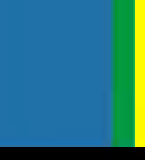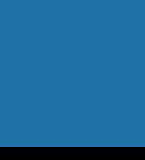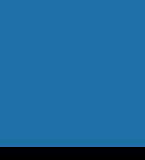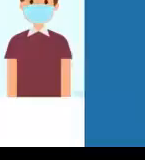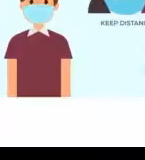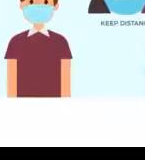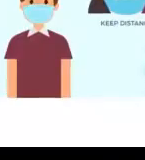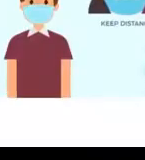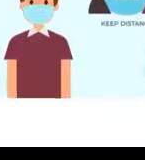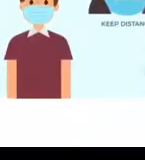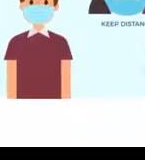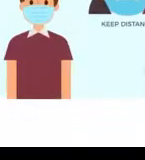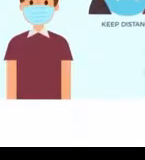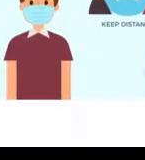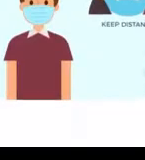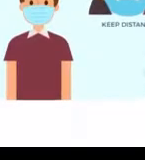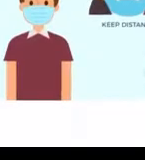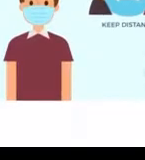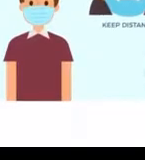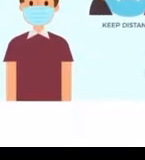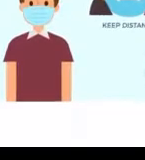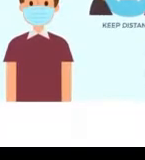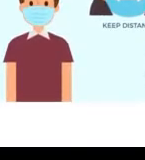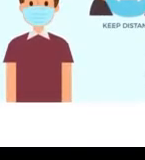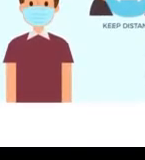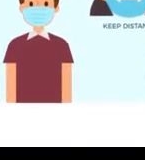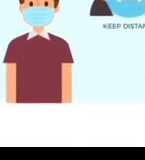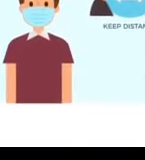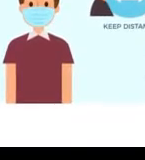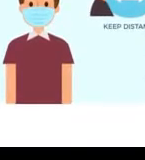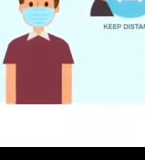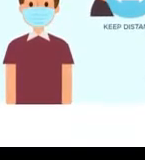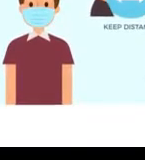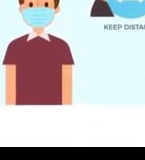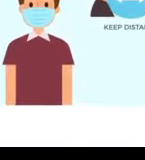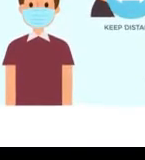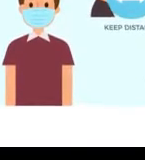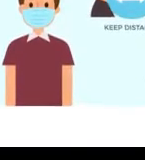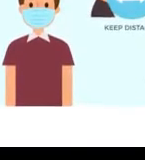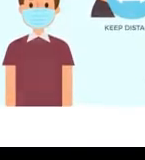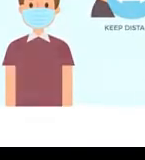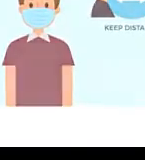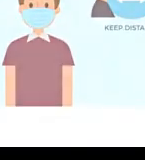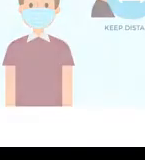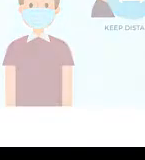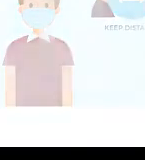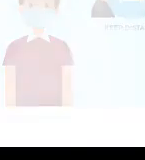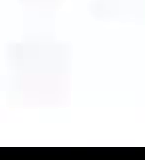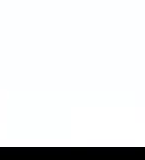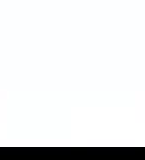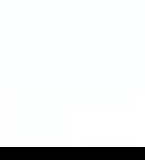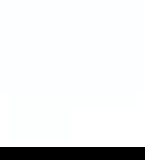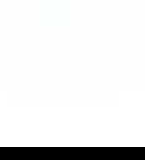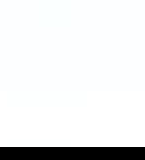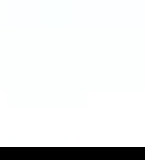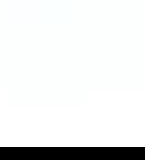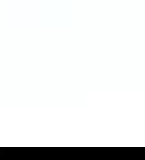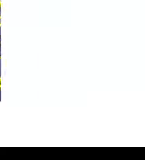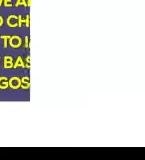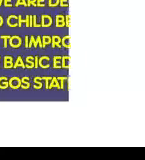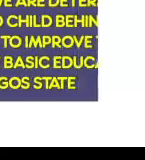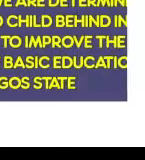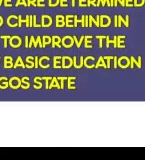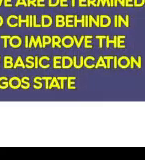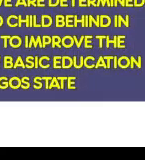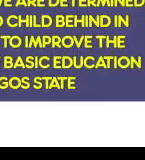over. Let us continue to abide by all health and safety guidelines as stipulated by the government. At LASUBEB,